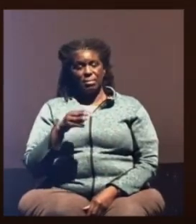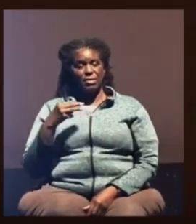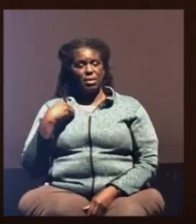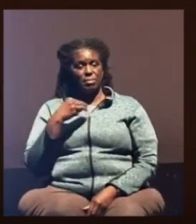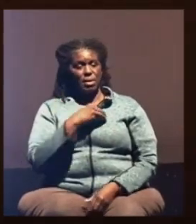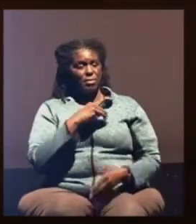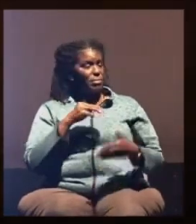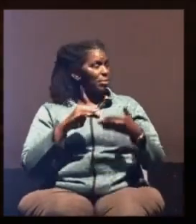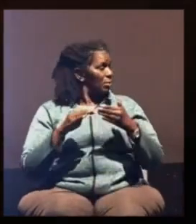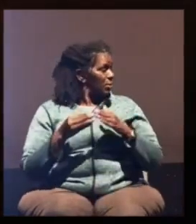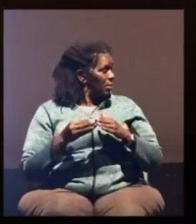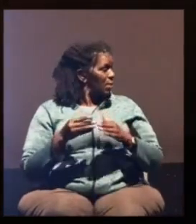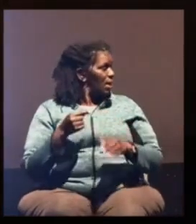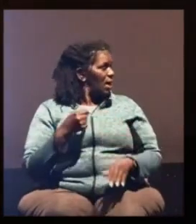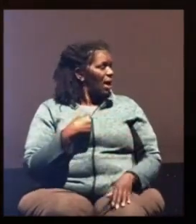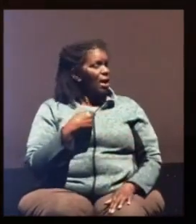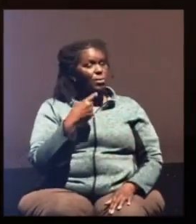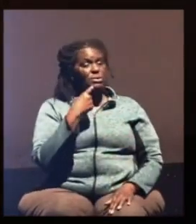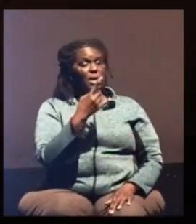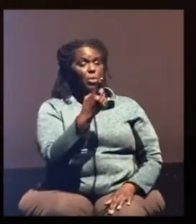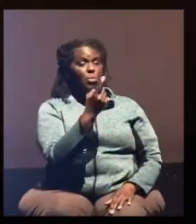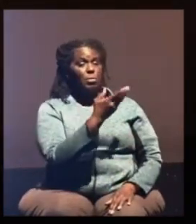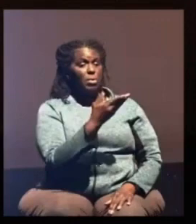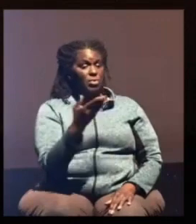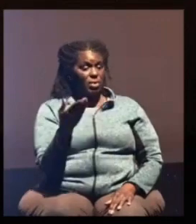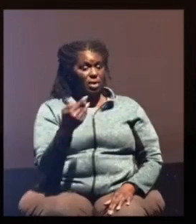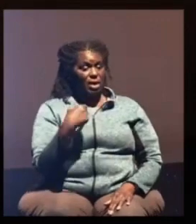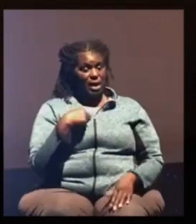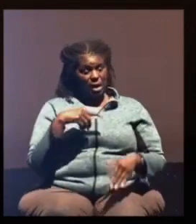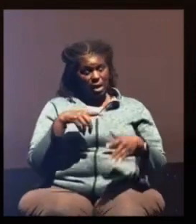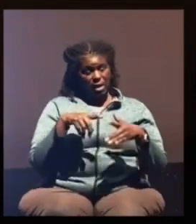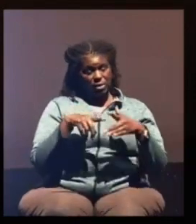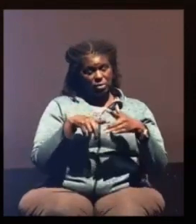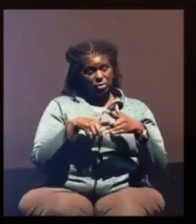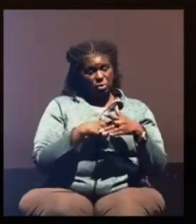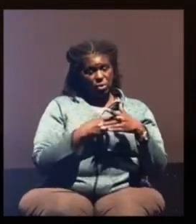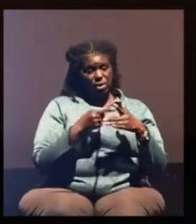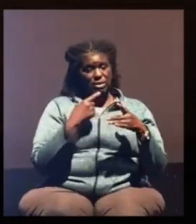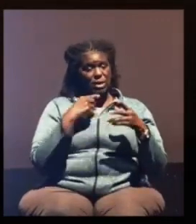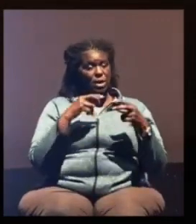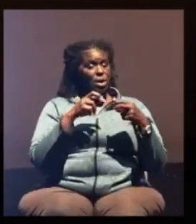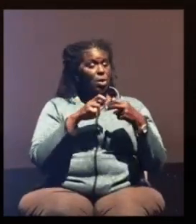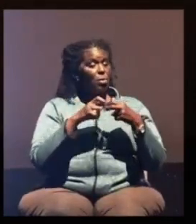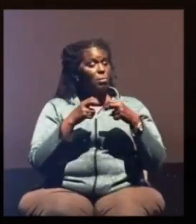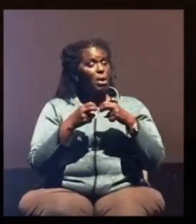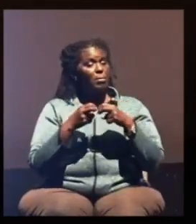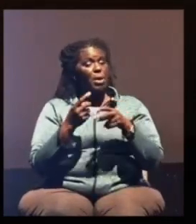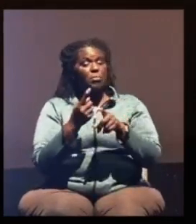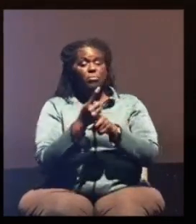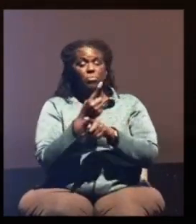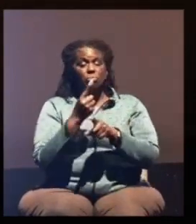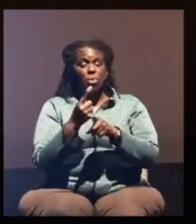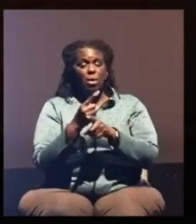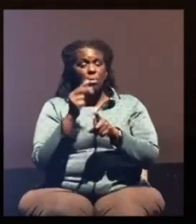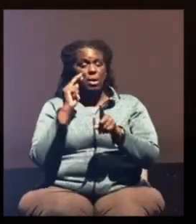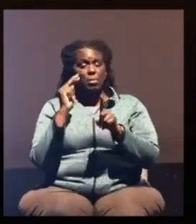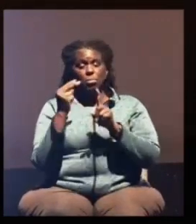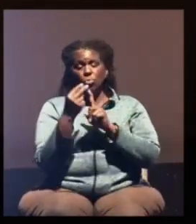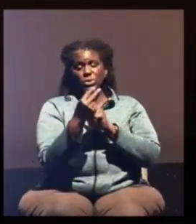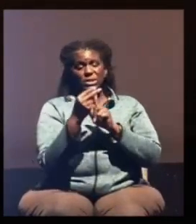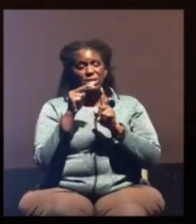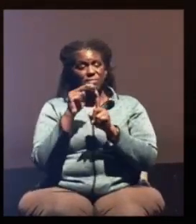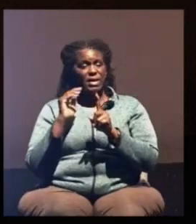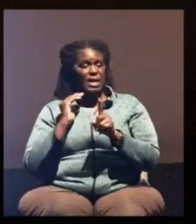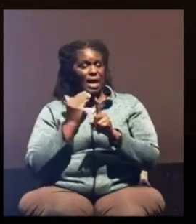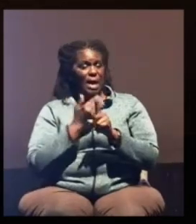wrap up quickly by mentioning one other aspect. You know, I started out saying there's a problem of correctly perceiving what our situation is and